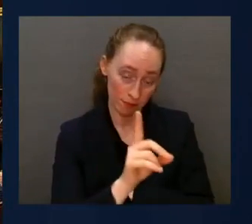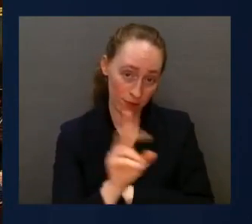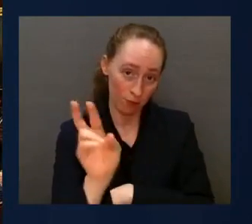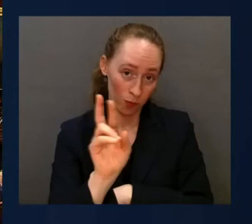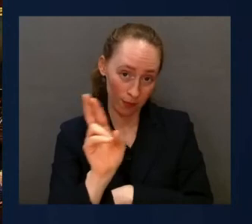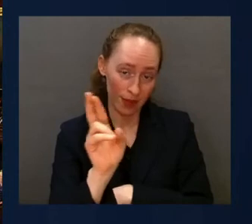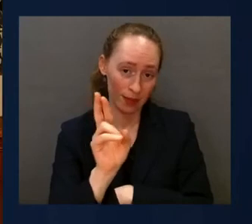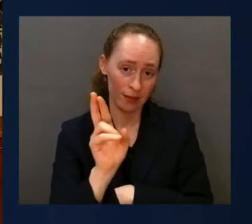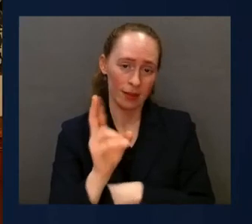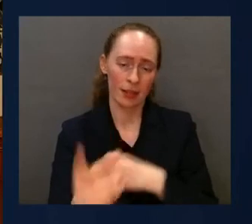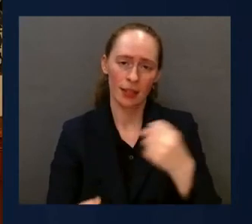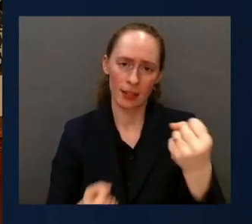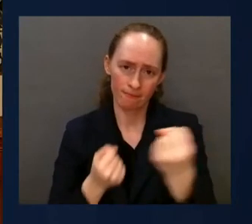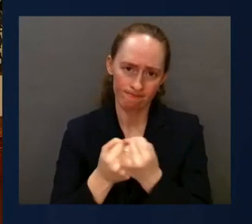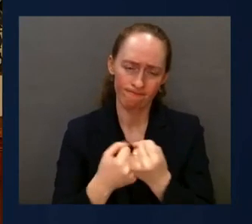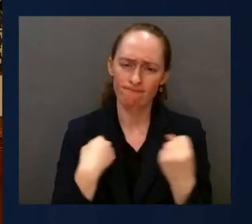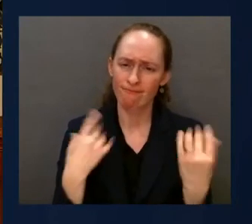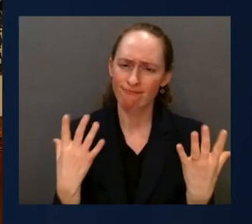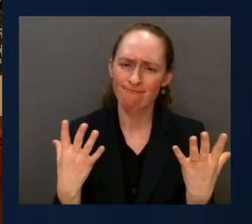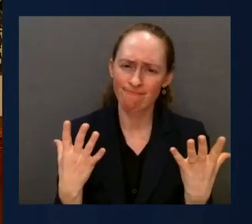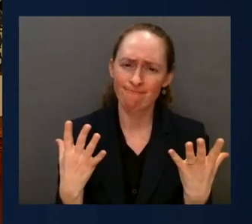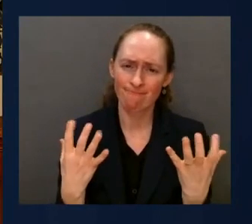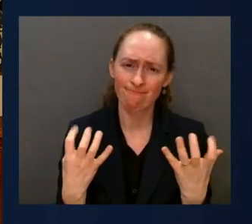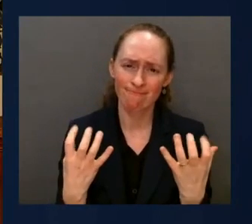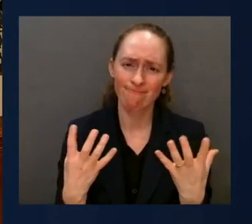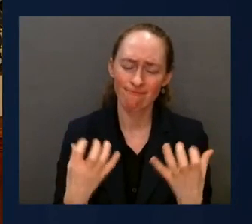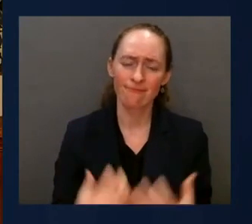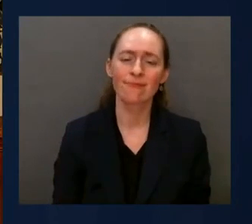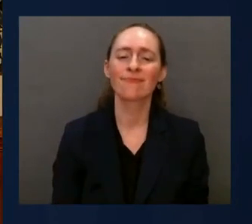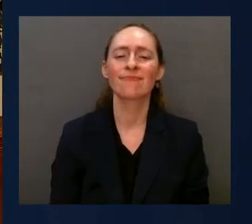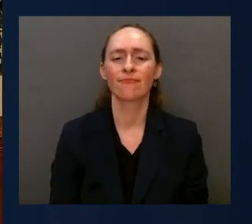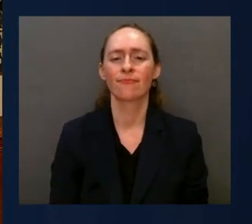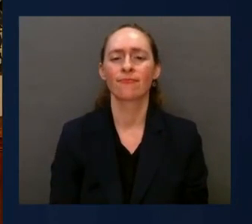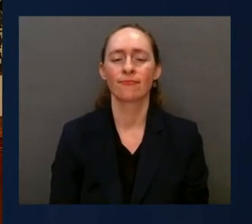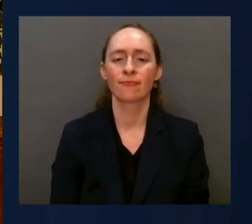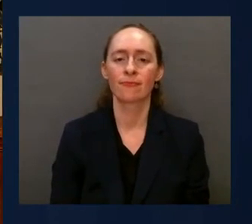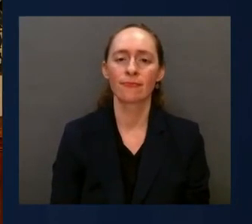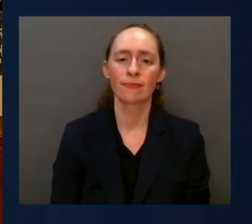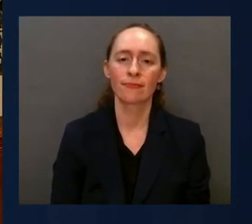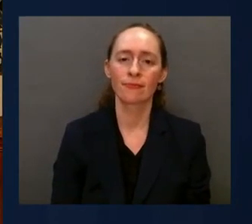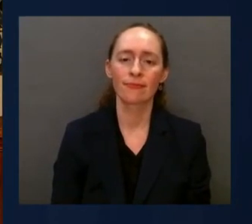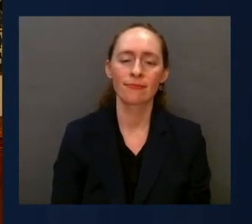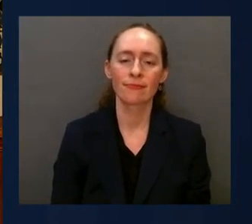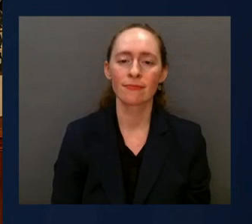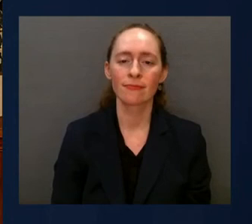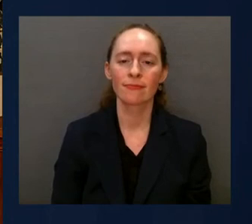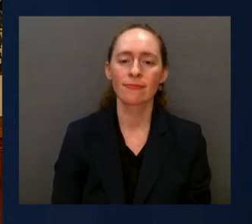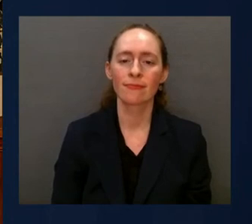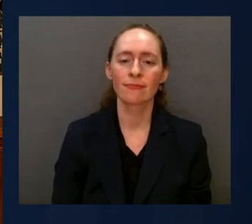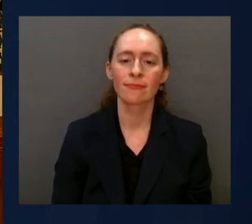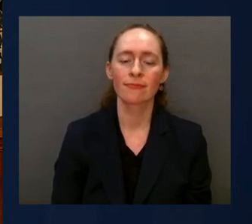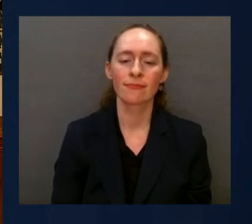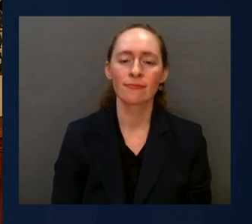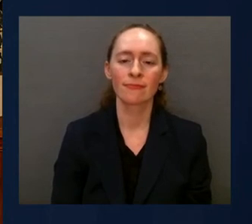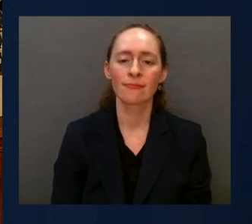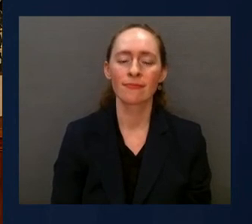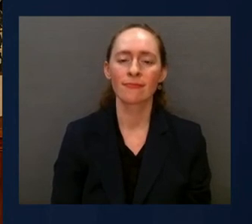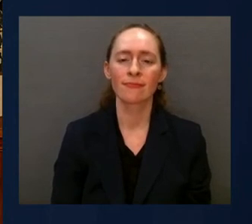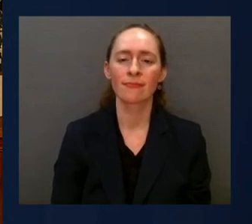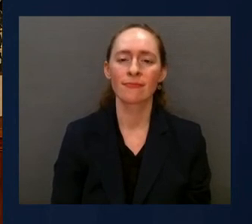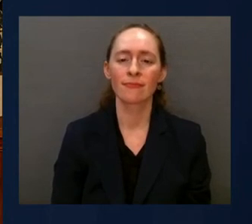We know we now have a record number of personnel working to secure the border, arresting 8,000 human